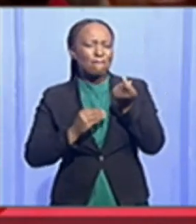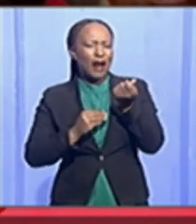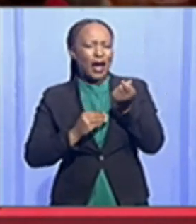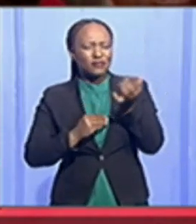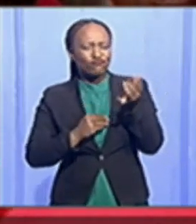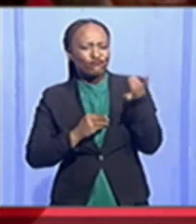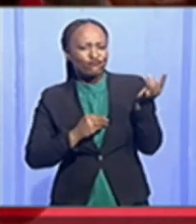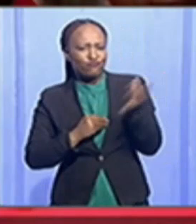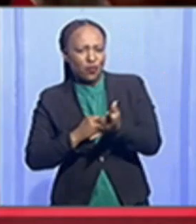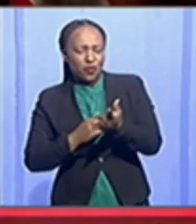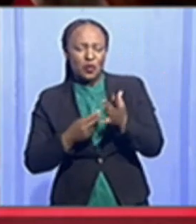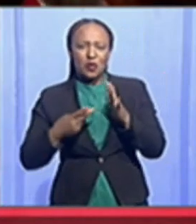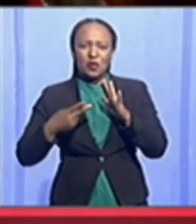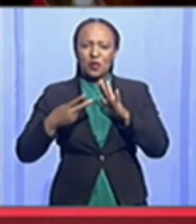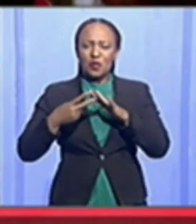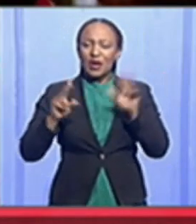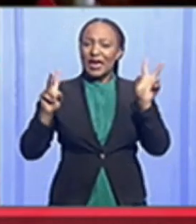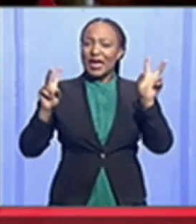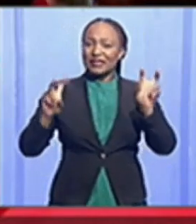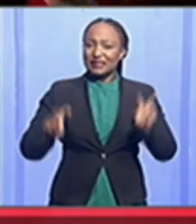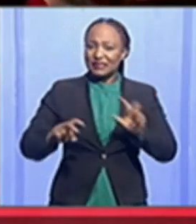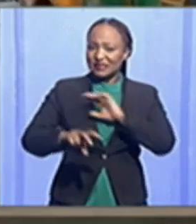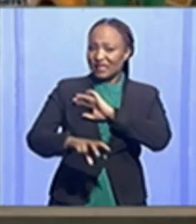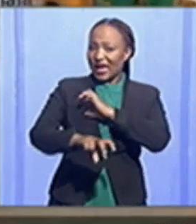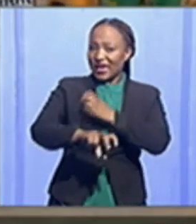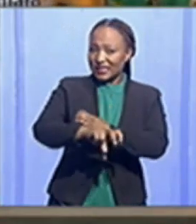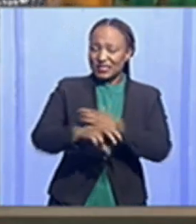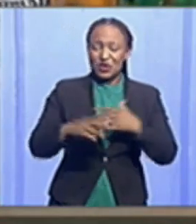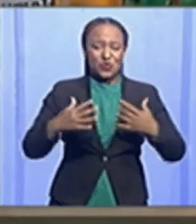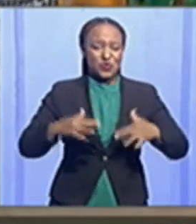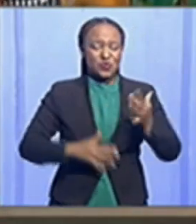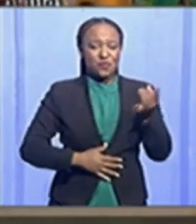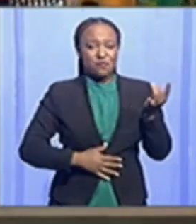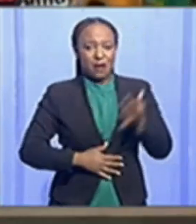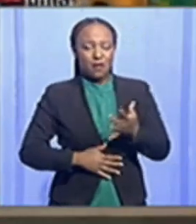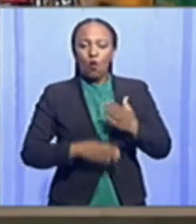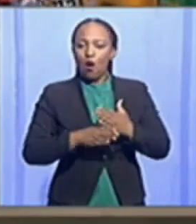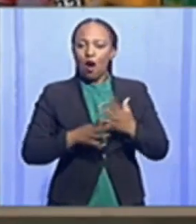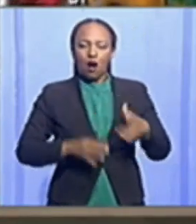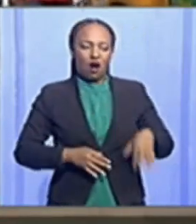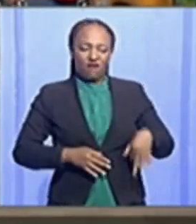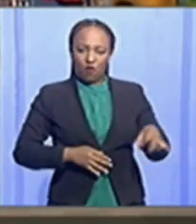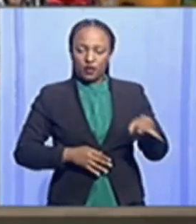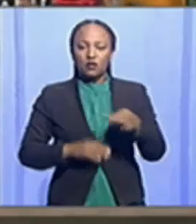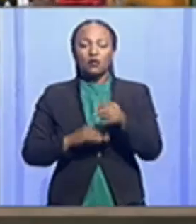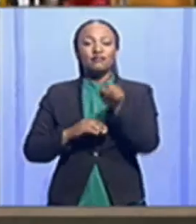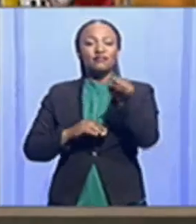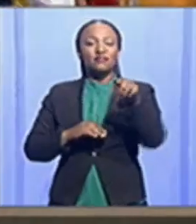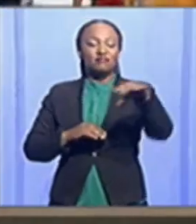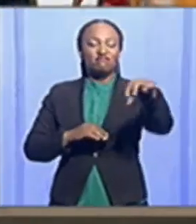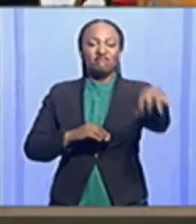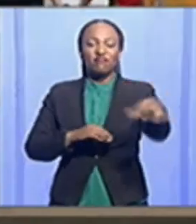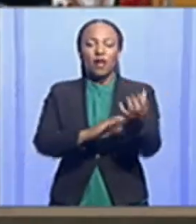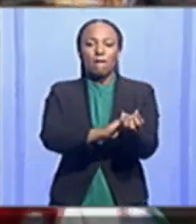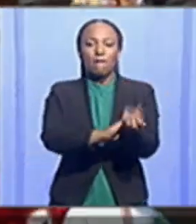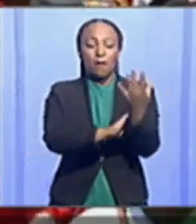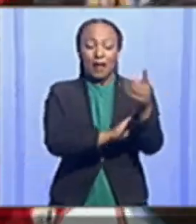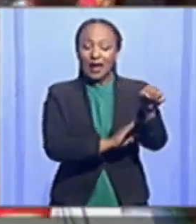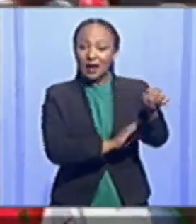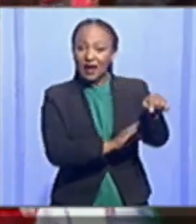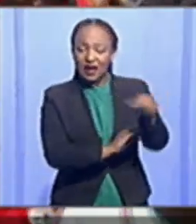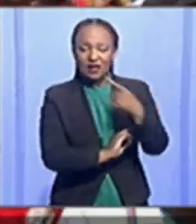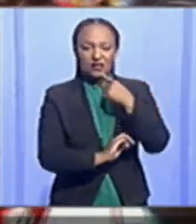energy crisis, workers can't afford. Ka Mpumalanga COSATU e boletše gore mogwanto o gapeletšwa ke tsela